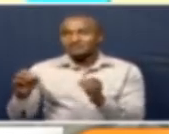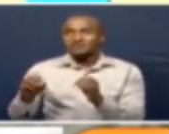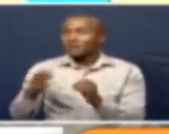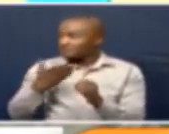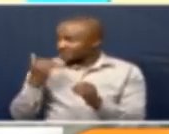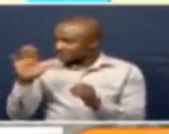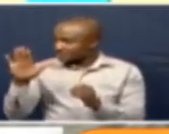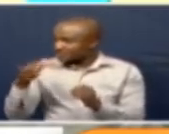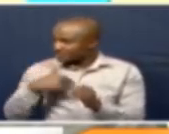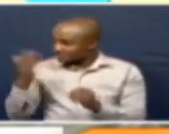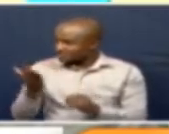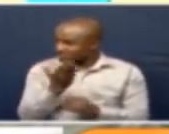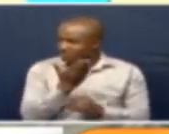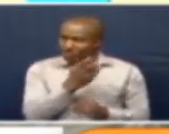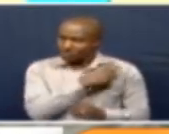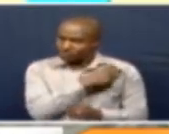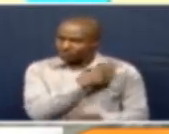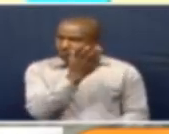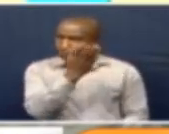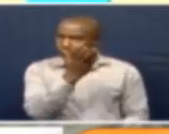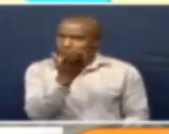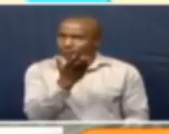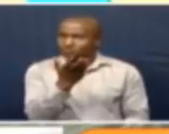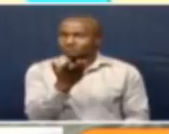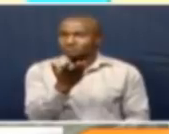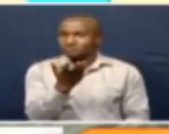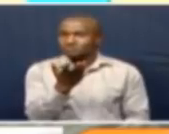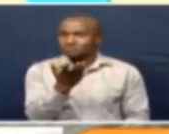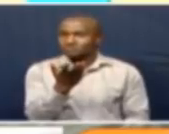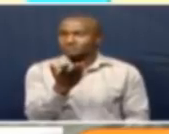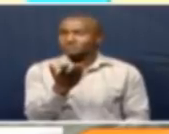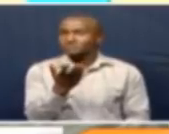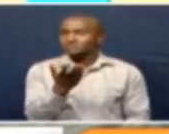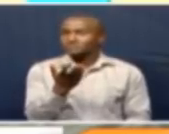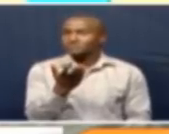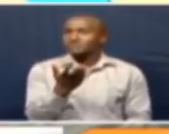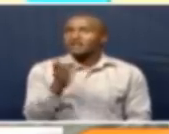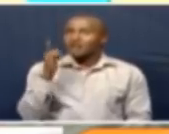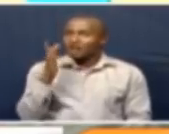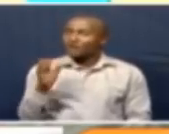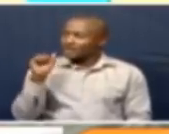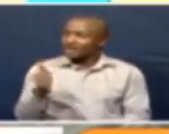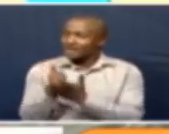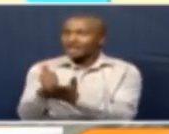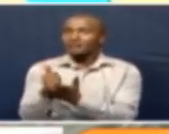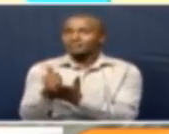this copy? Let me consult a lawyer. Uh-huh. I mean, you can always get a lawyer to help you interpret